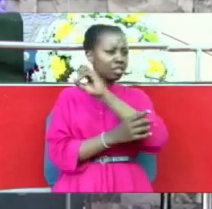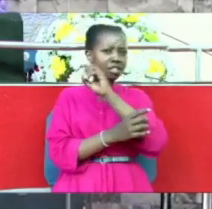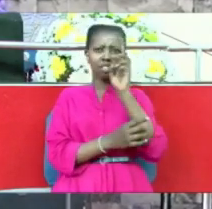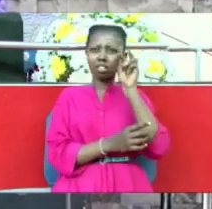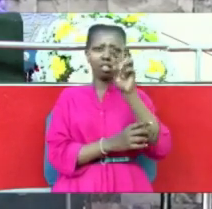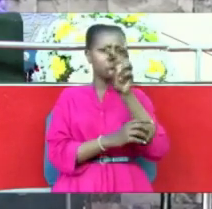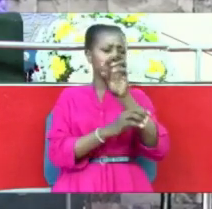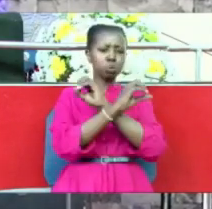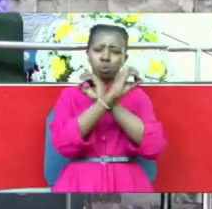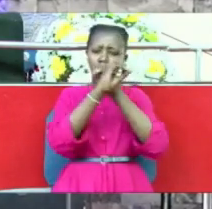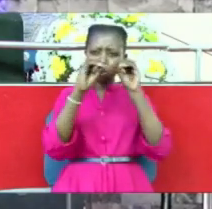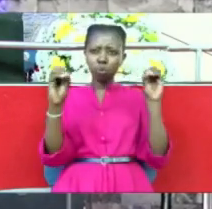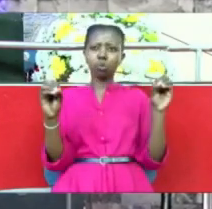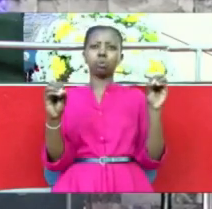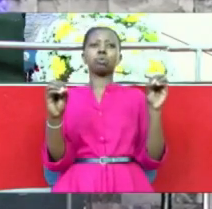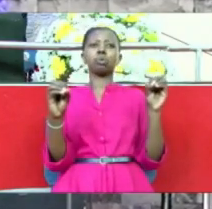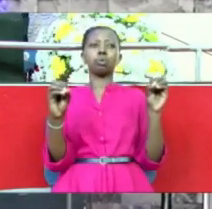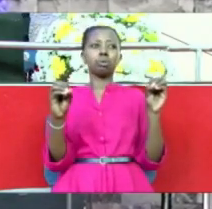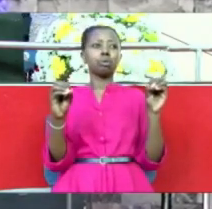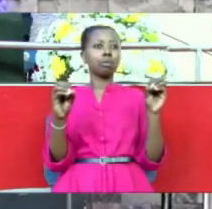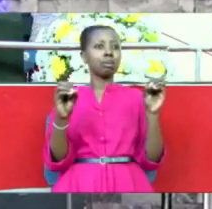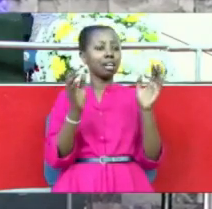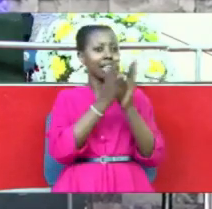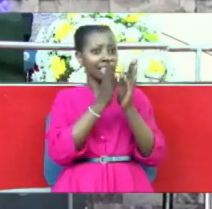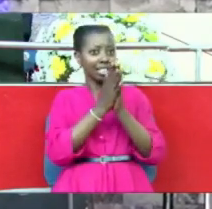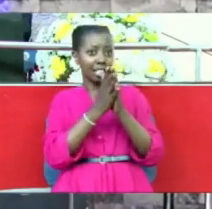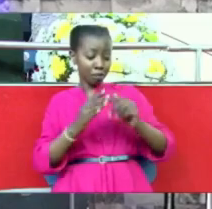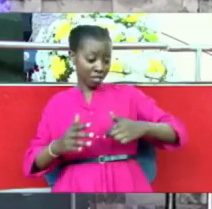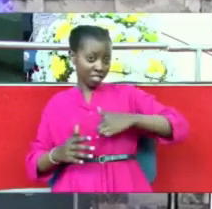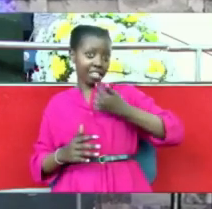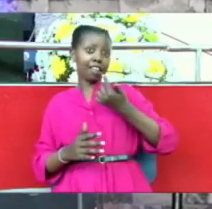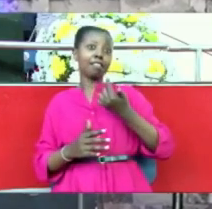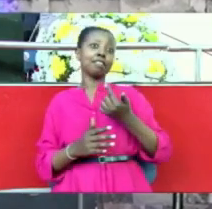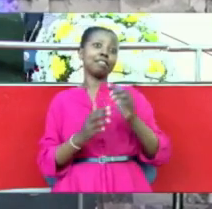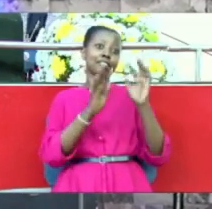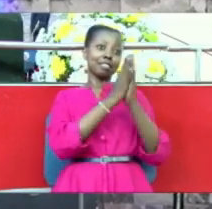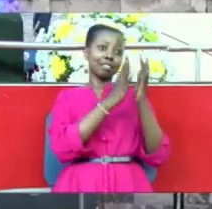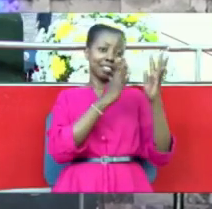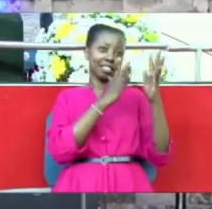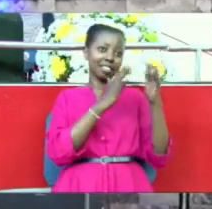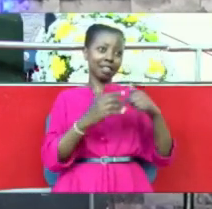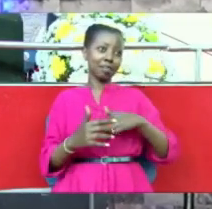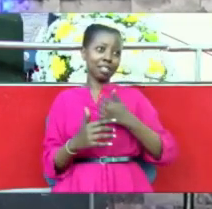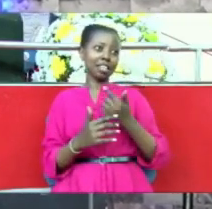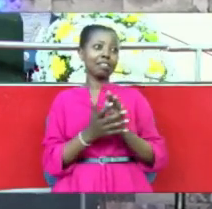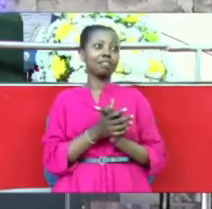you. Kwa sababu sijakuona kwa muda. Si ujipigie makofi. Wewe mtu wa Mungu.